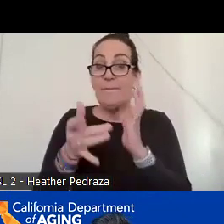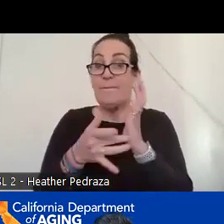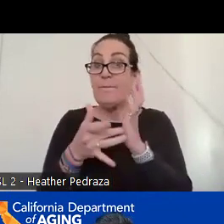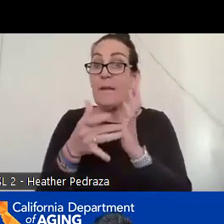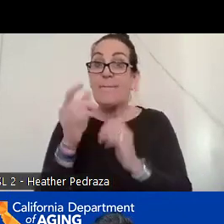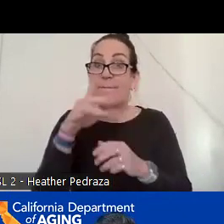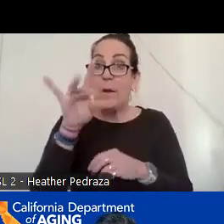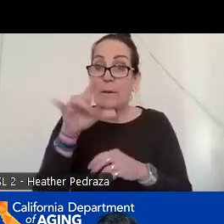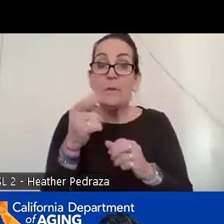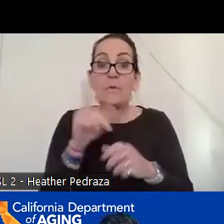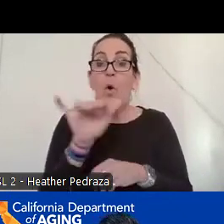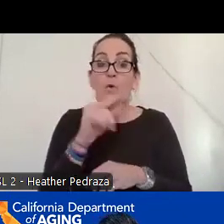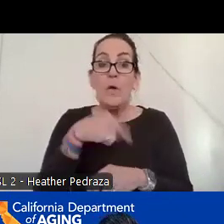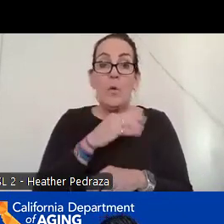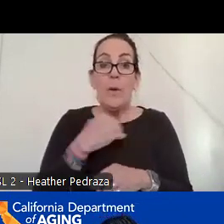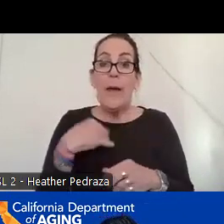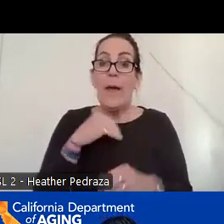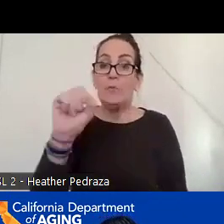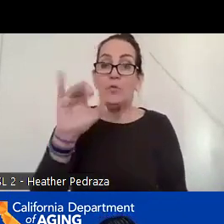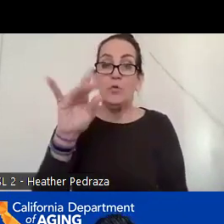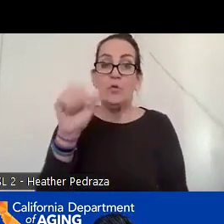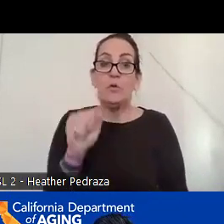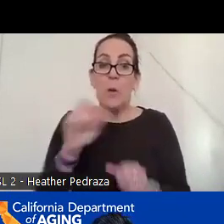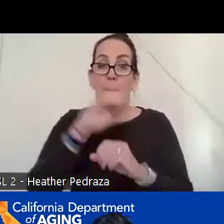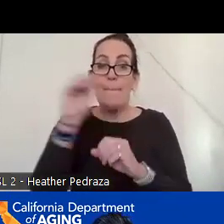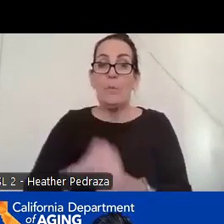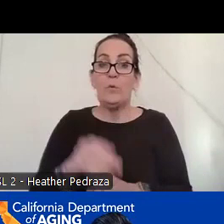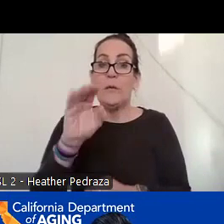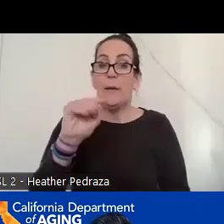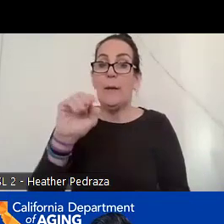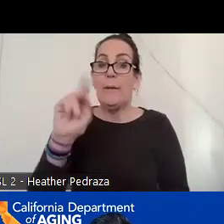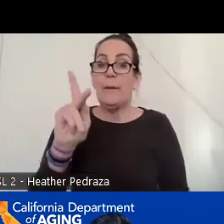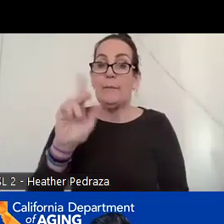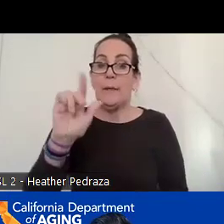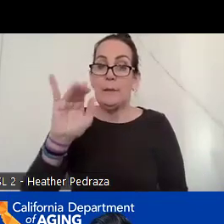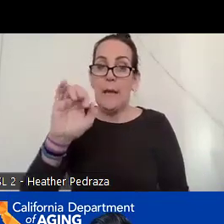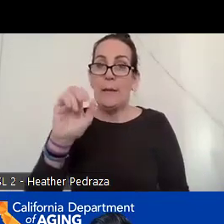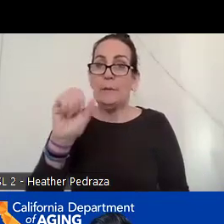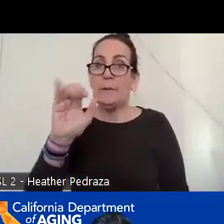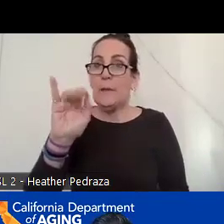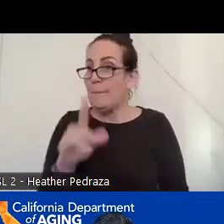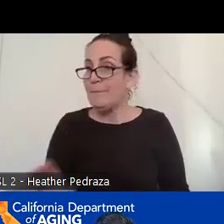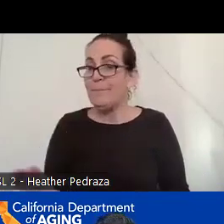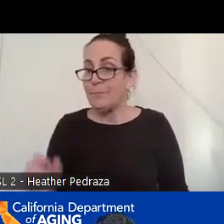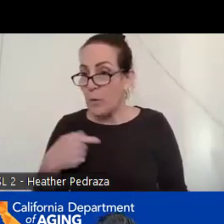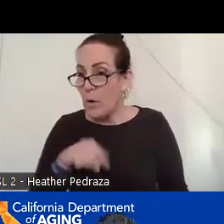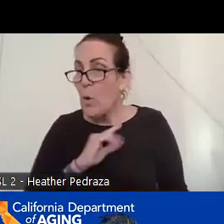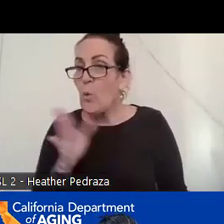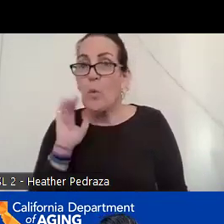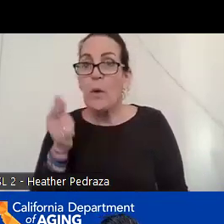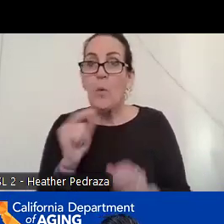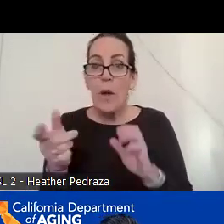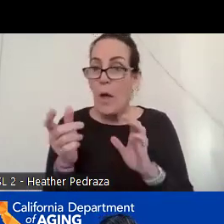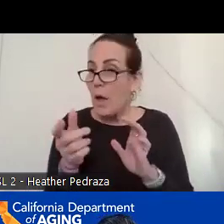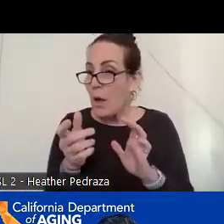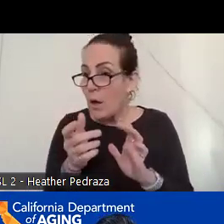of the MPA landscape, which really makes them an ideal partner for this work. And we're going to tap into their deep experience with qualitative data collection on this project in